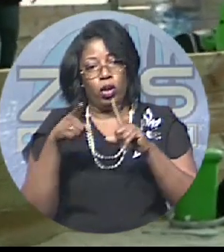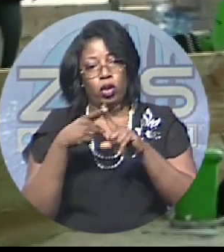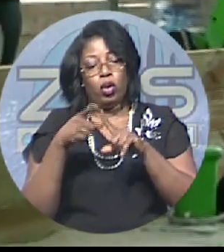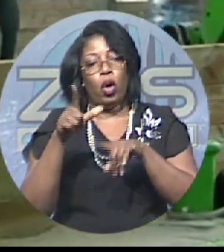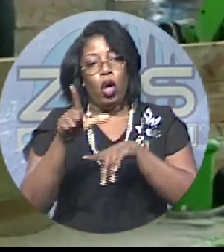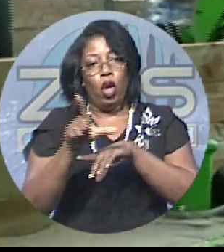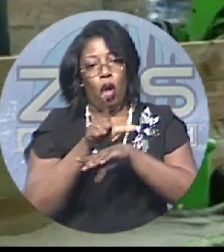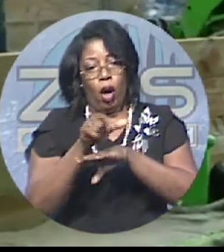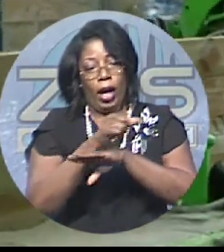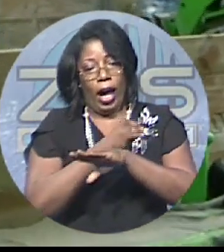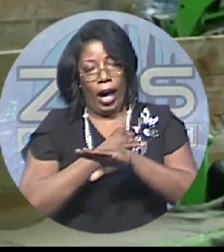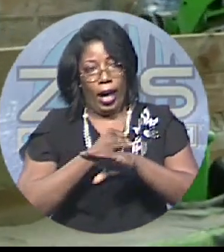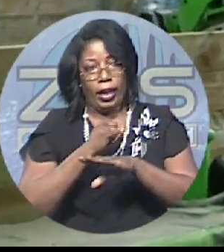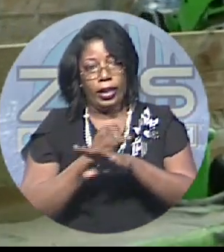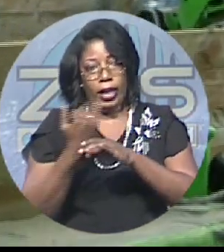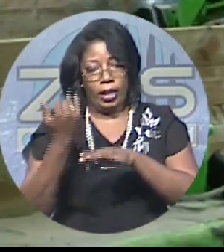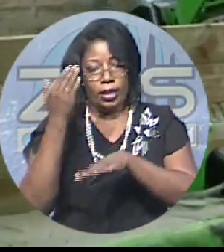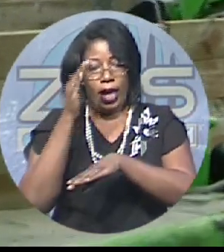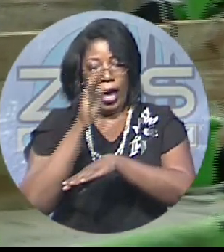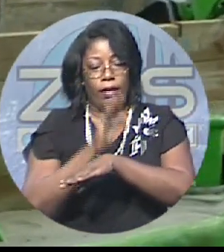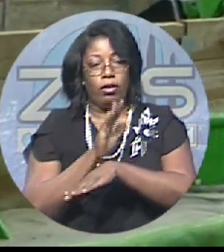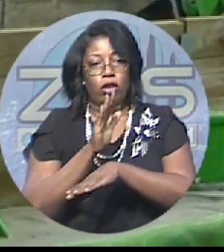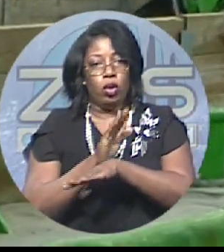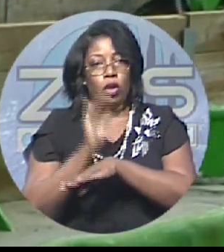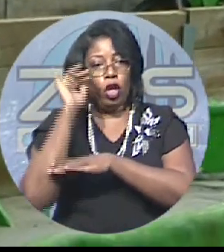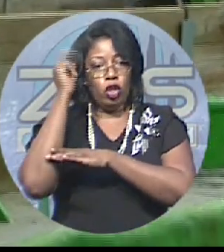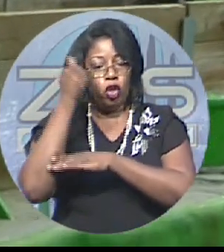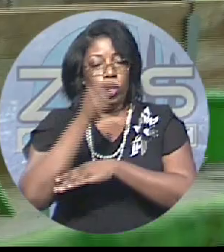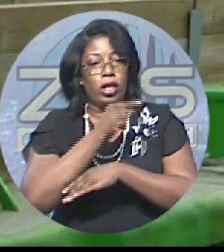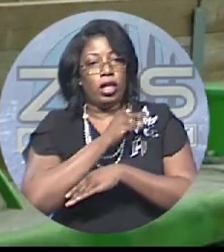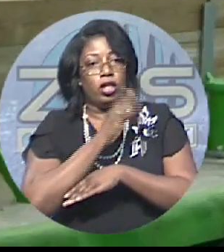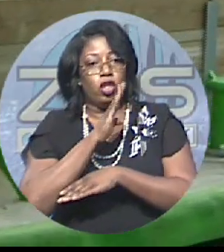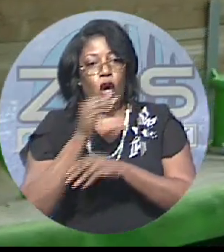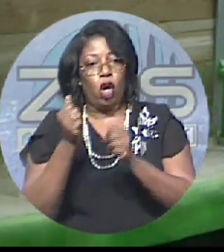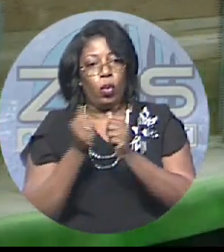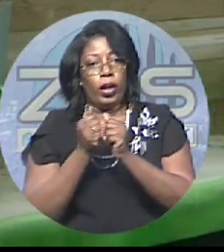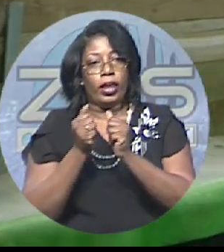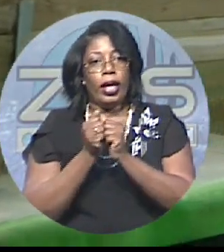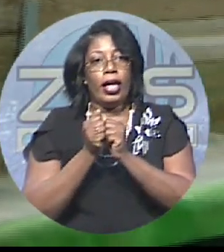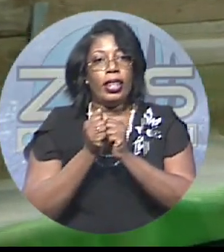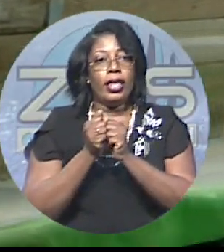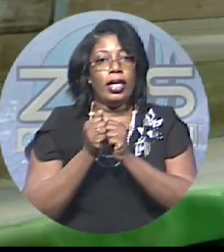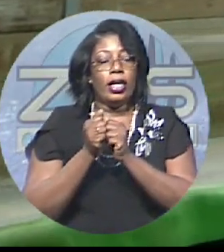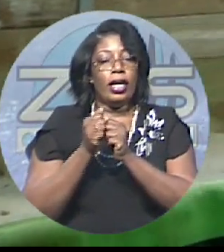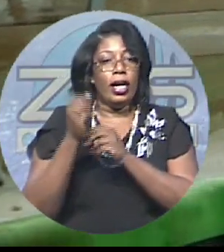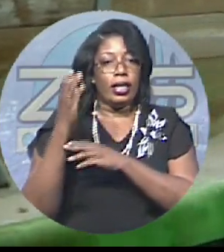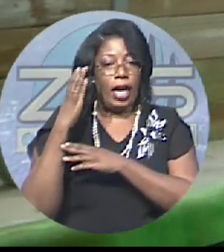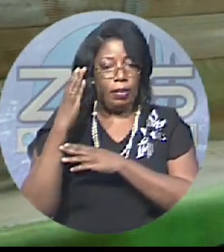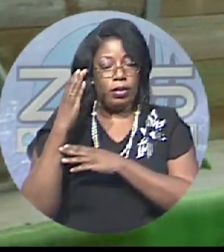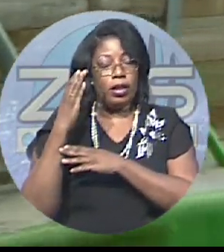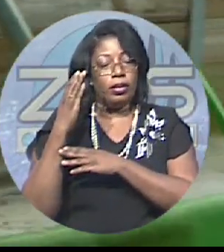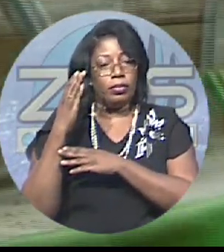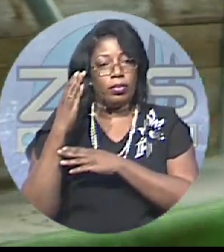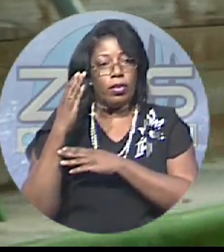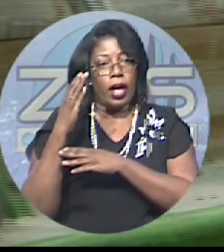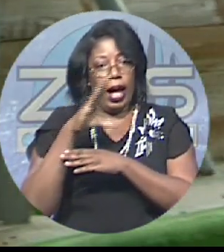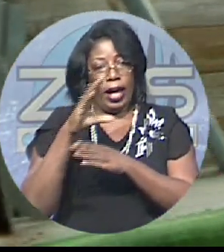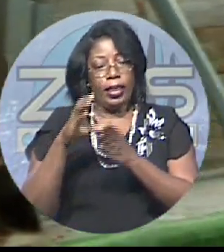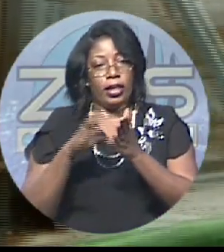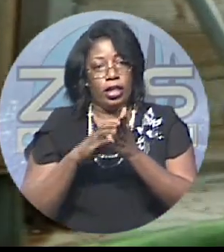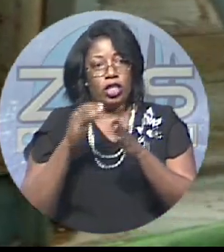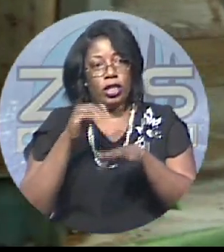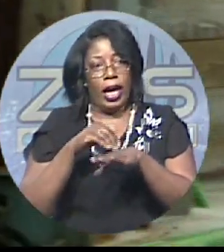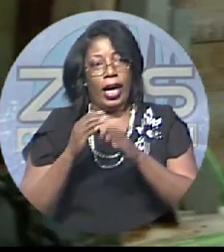Long Island. But this afternoon, our Julian Gibson spoke to Captain Stephen Newbold about the journey and the conditions at